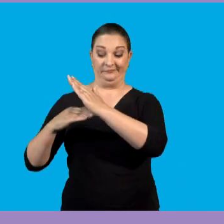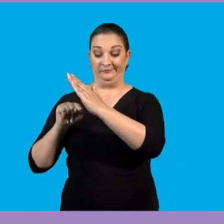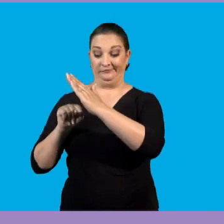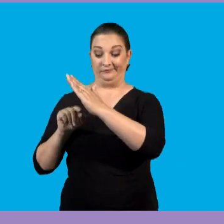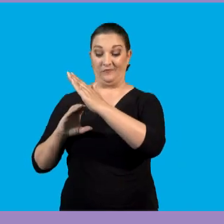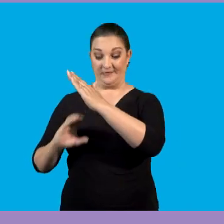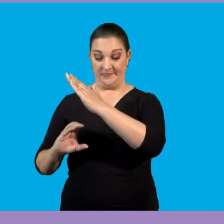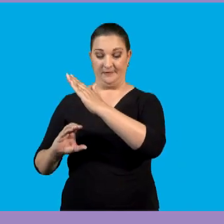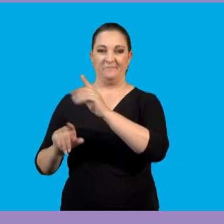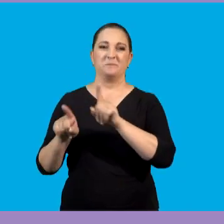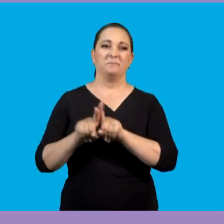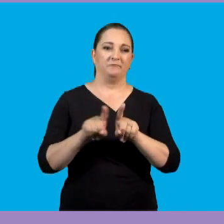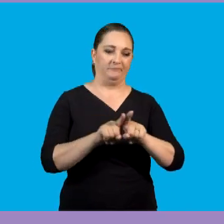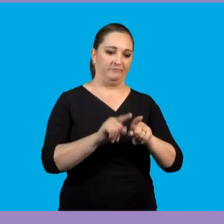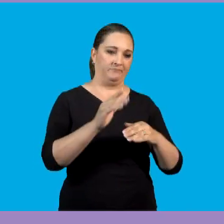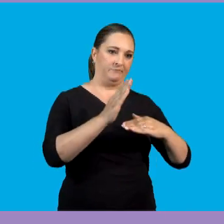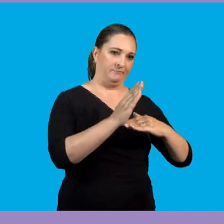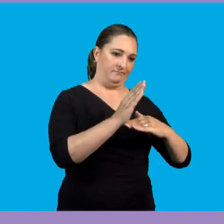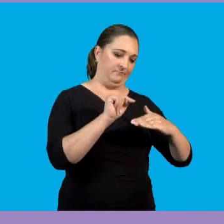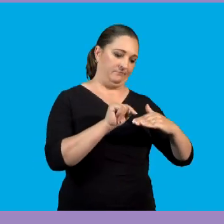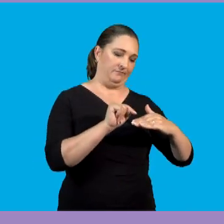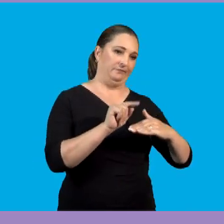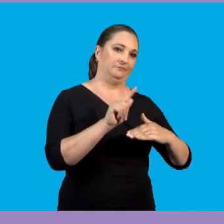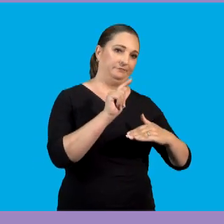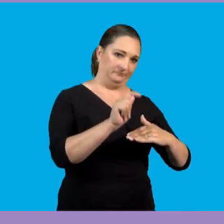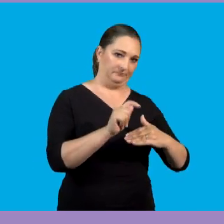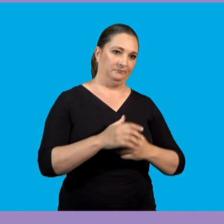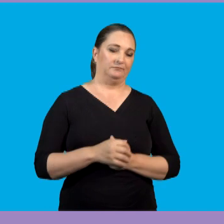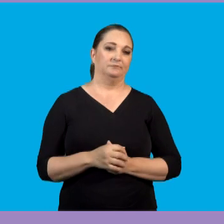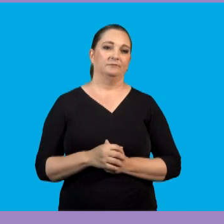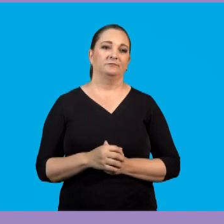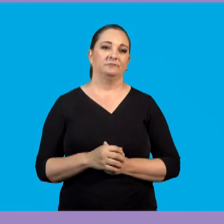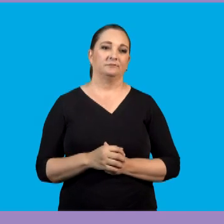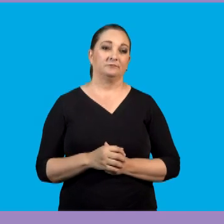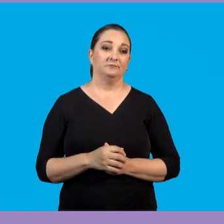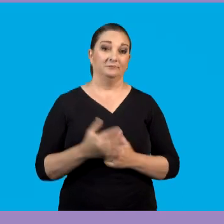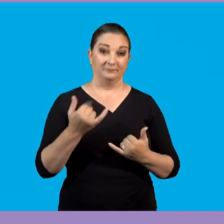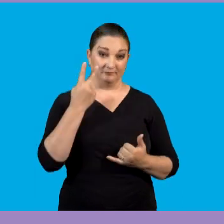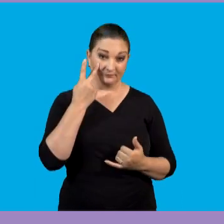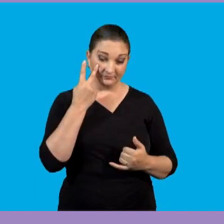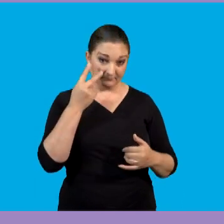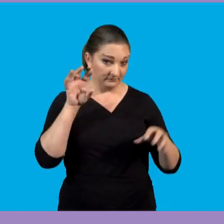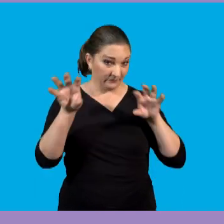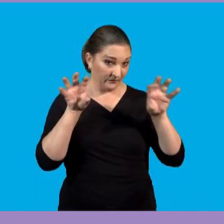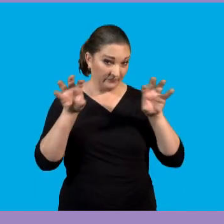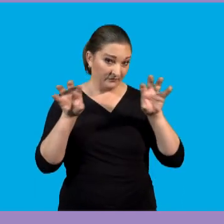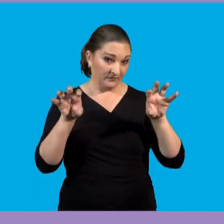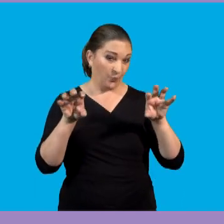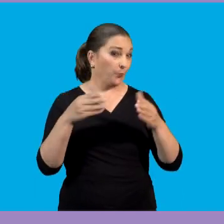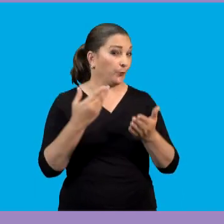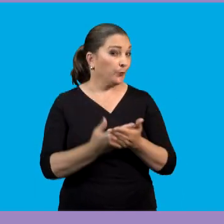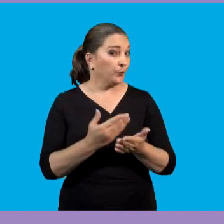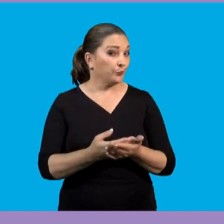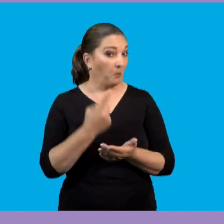is equals to angle T. So what conclusion can we make about our two triangles? We have